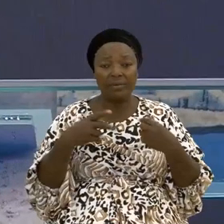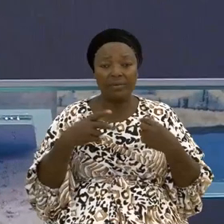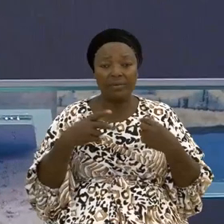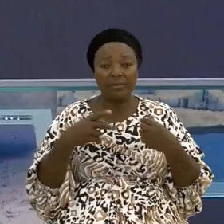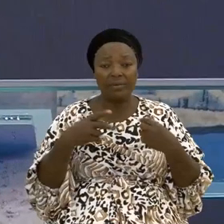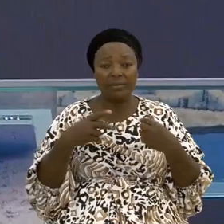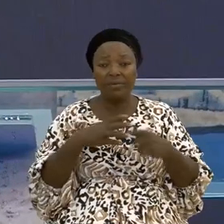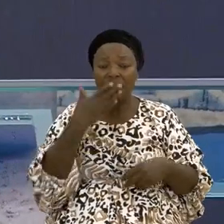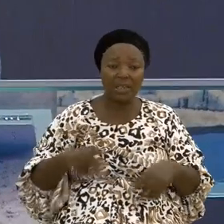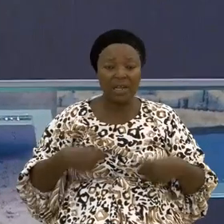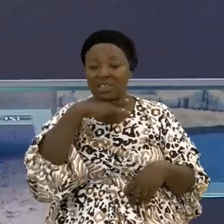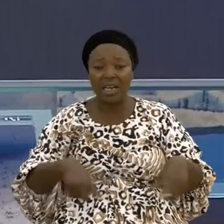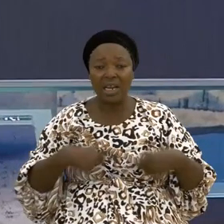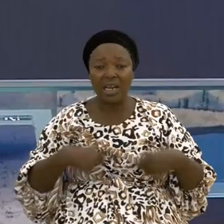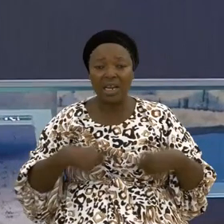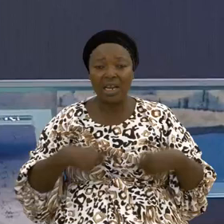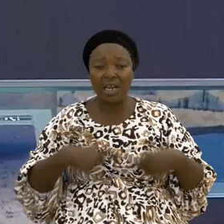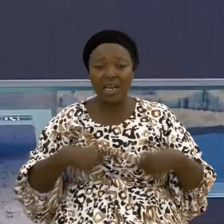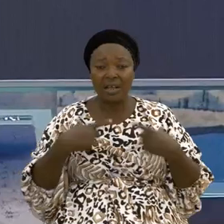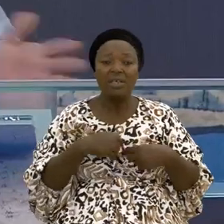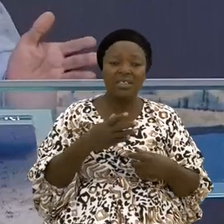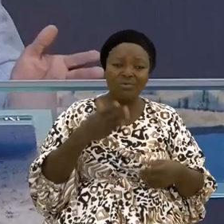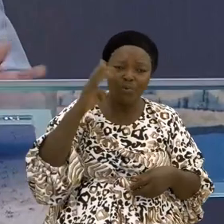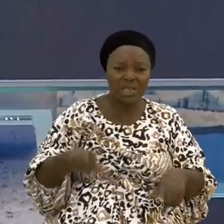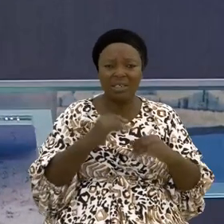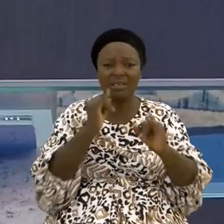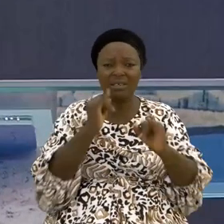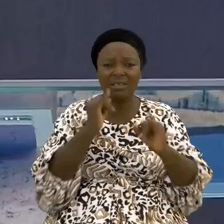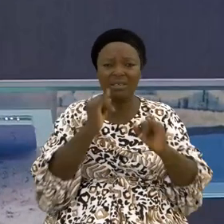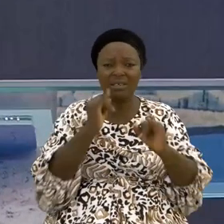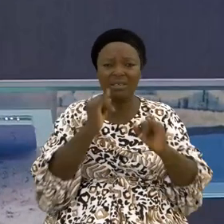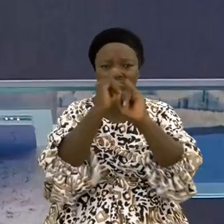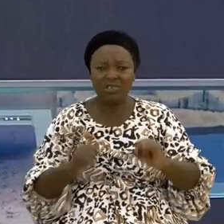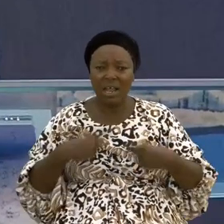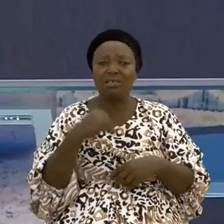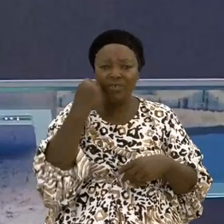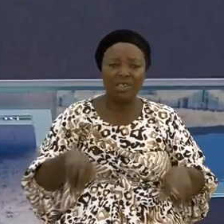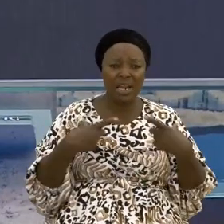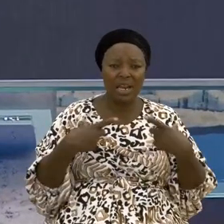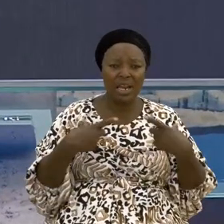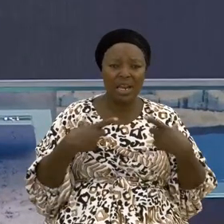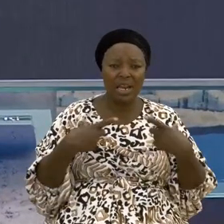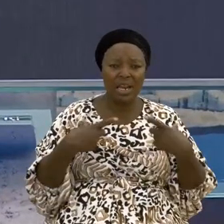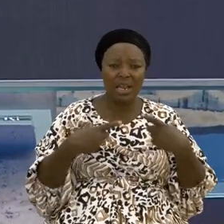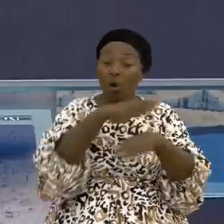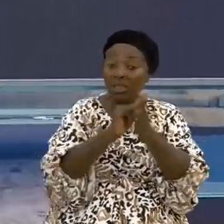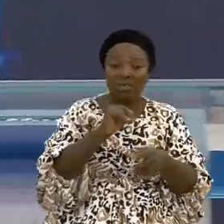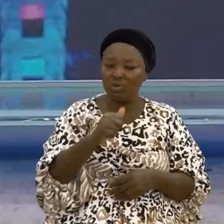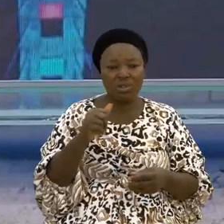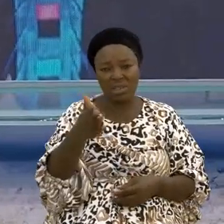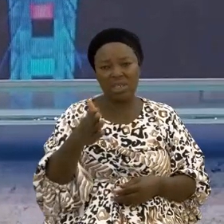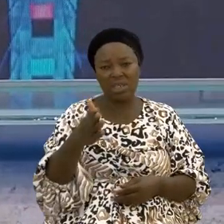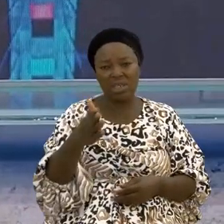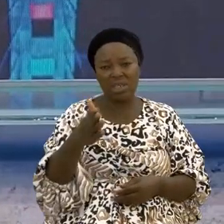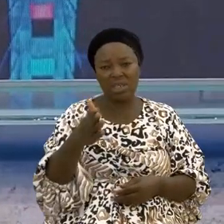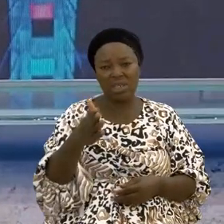the past life, the sensual life, the adulterous life, and the fornicating life, all that is no more there. Now we